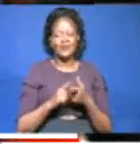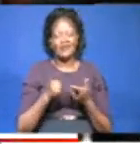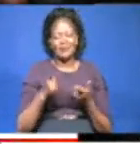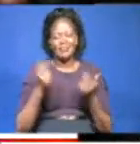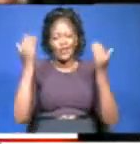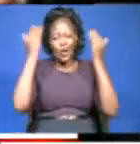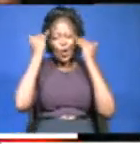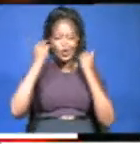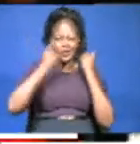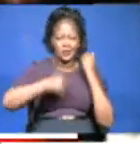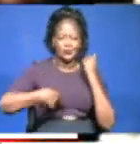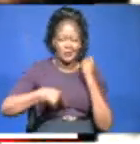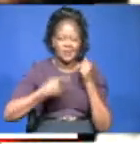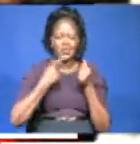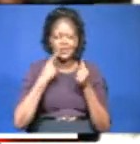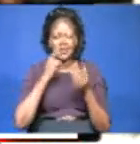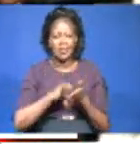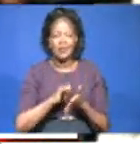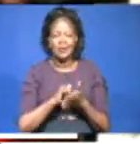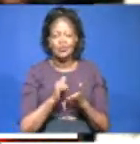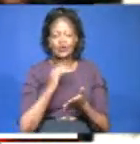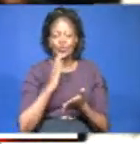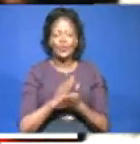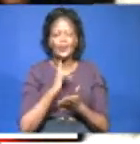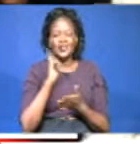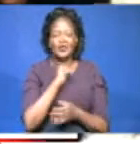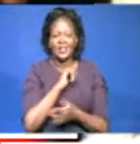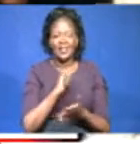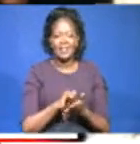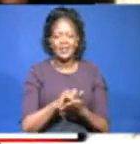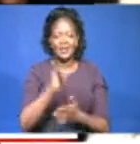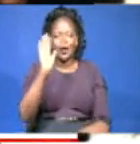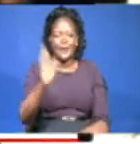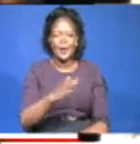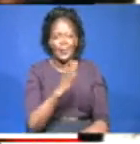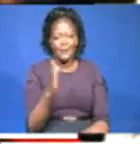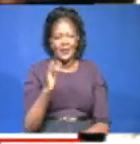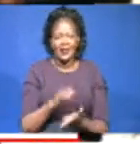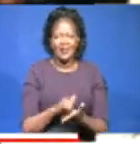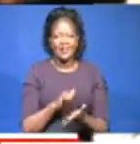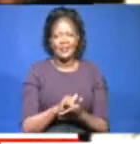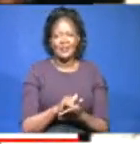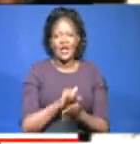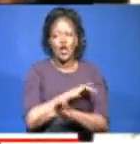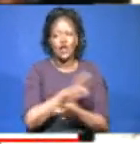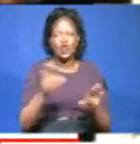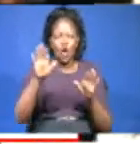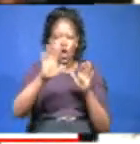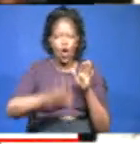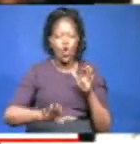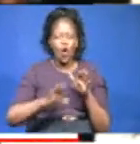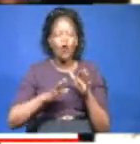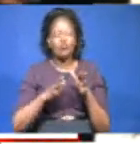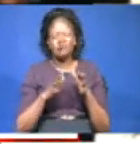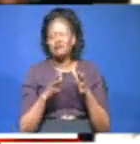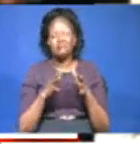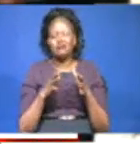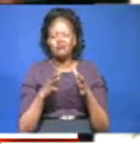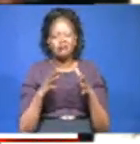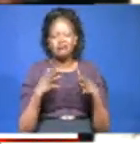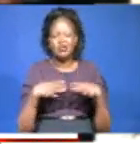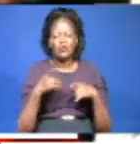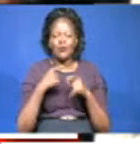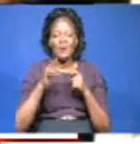Malindi. I have said, and I'm on record to say, even in parliament, that no local ever has won a case in